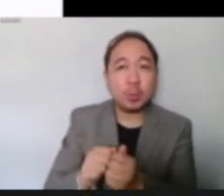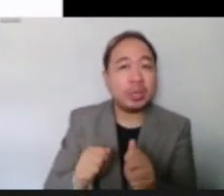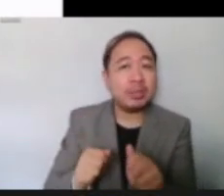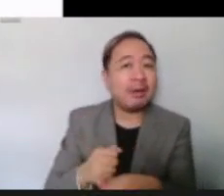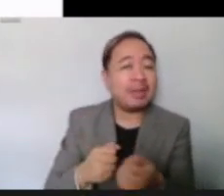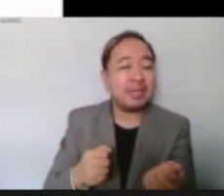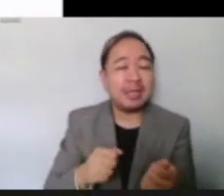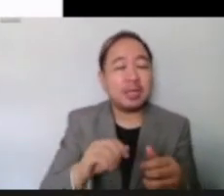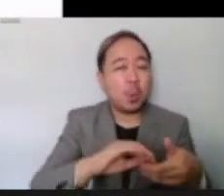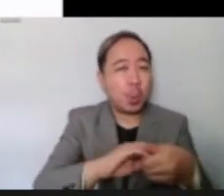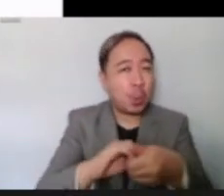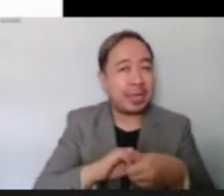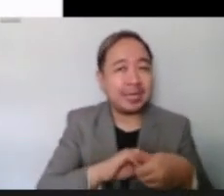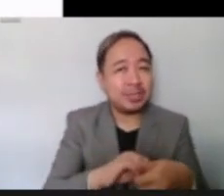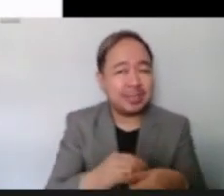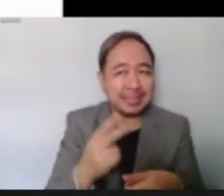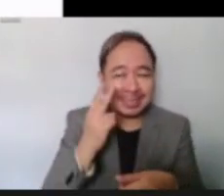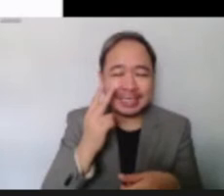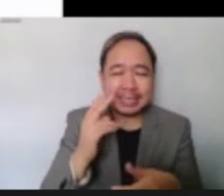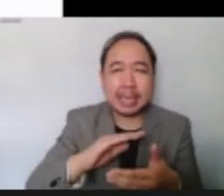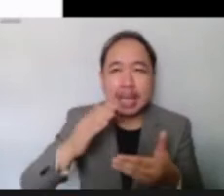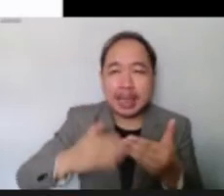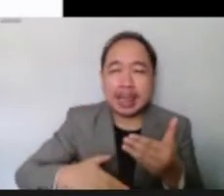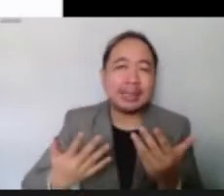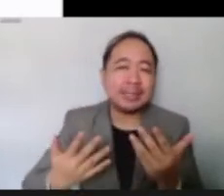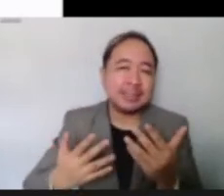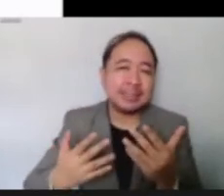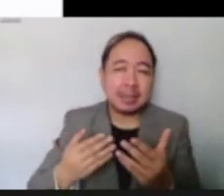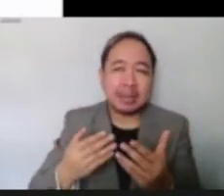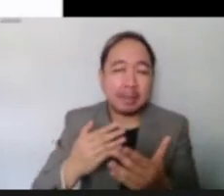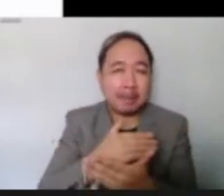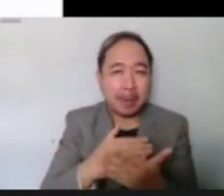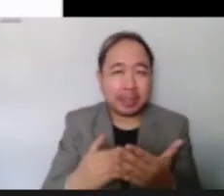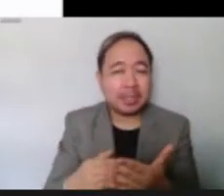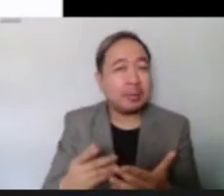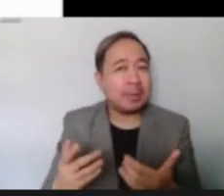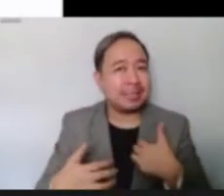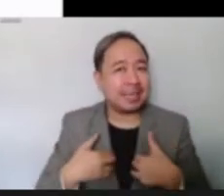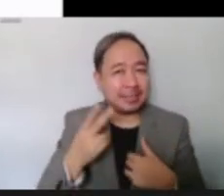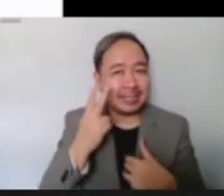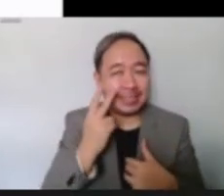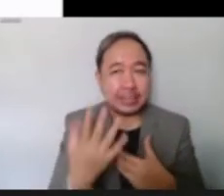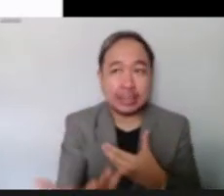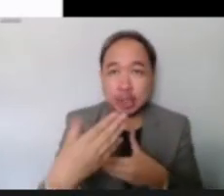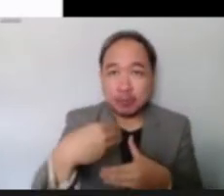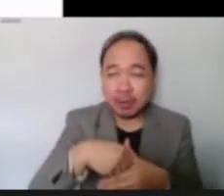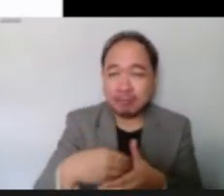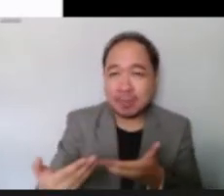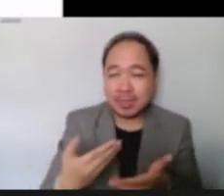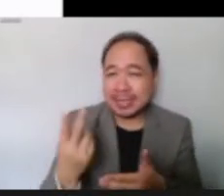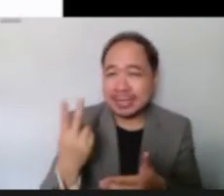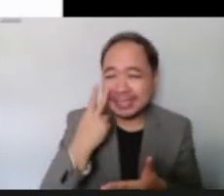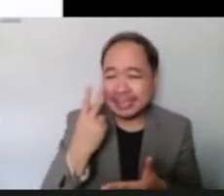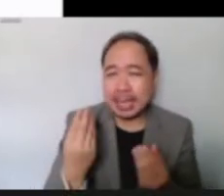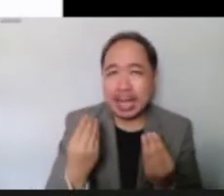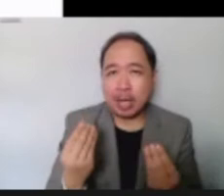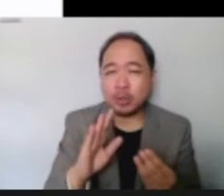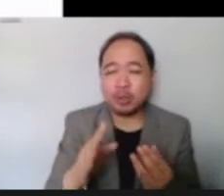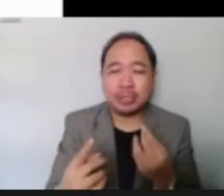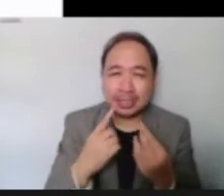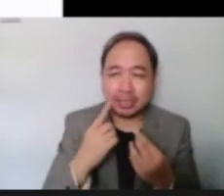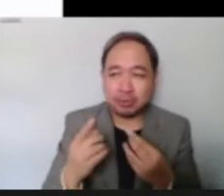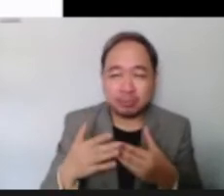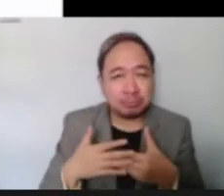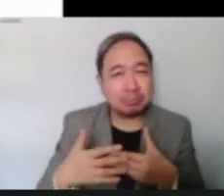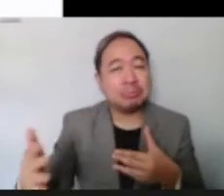negotiate the last element we're looking forward to your engagement and we're looking forward to hear how your deliberation will go ahead today thank